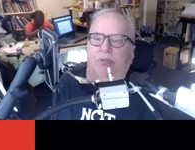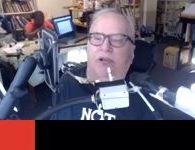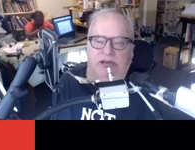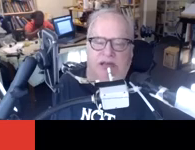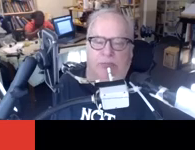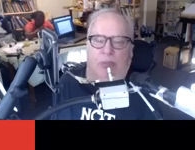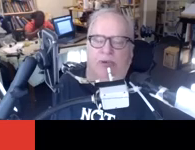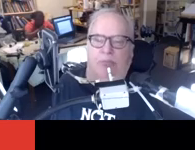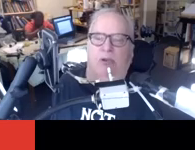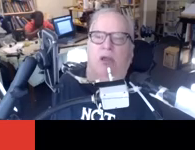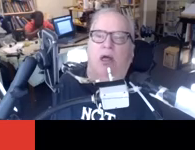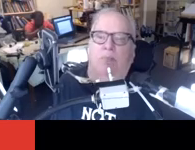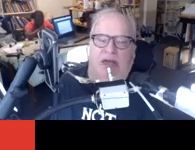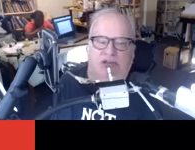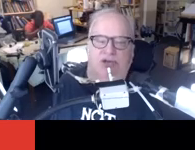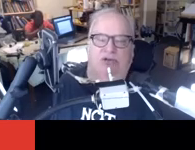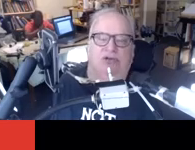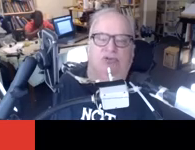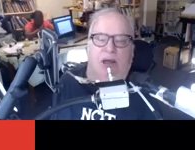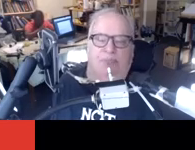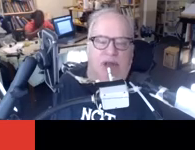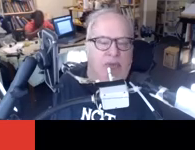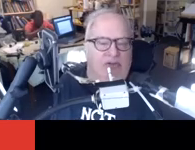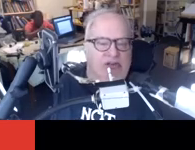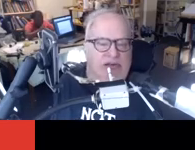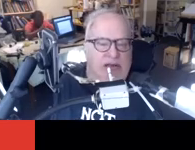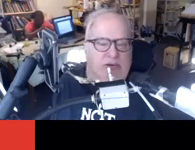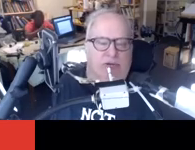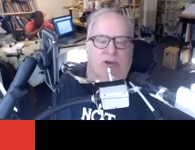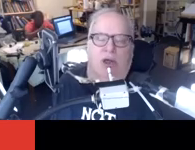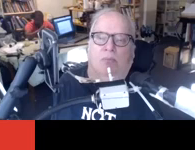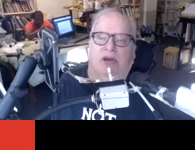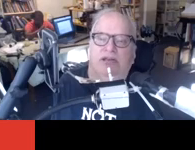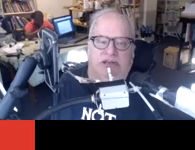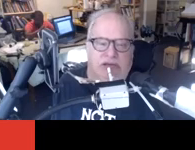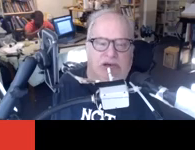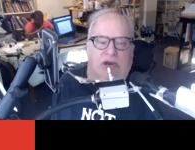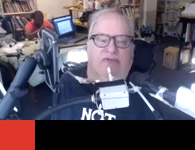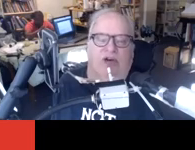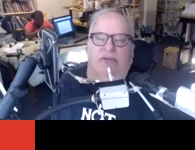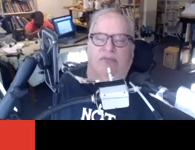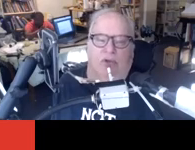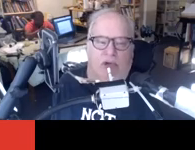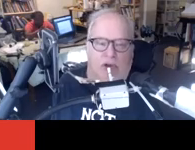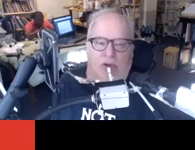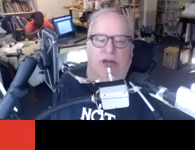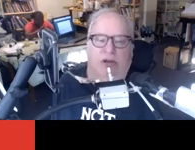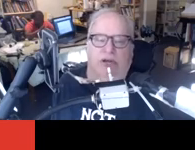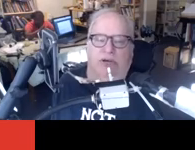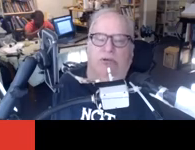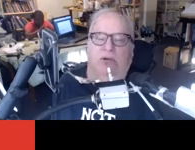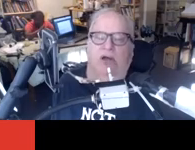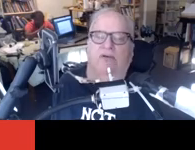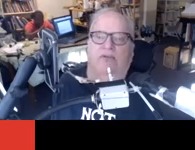Black people and disabled people, Massachusetts dropped some of its standards, but insisted on holding